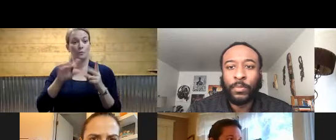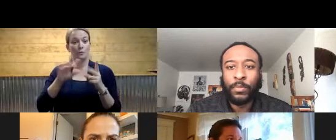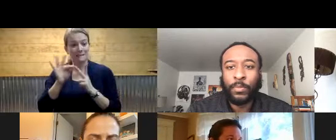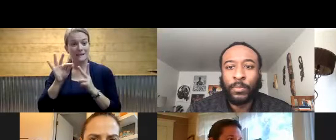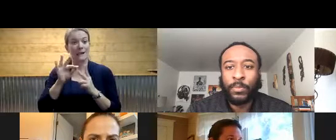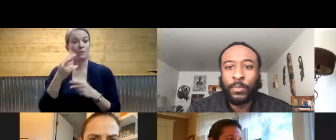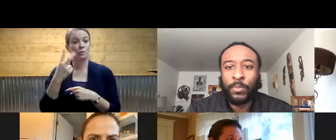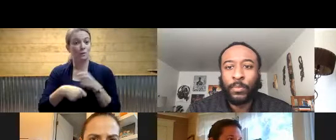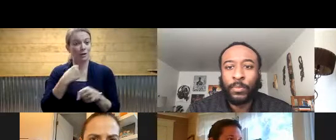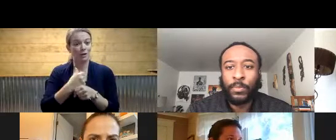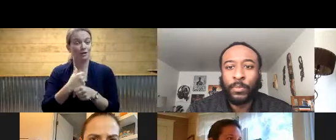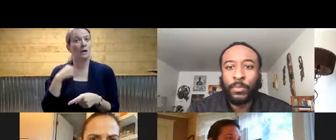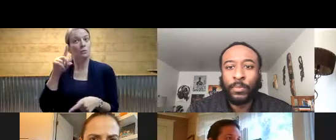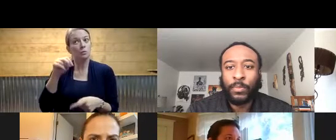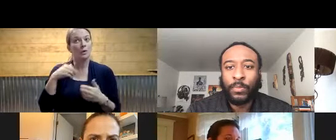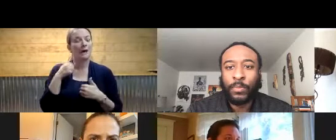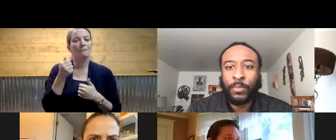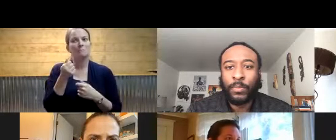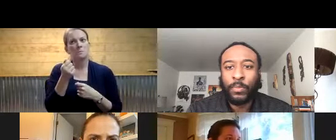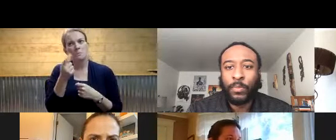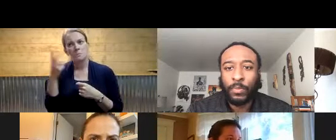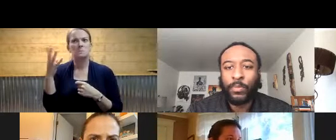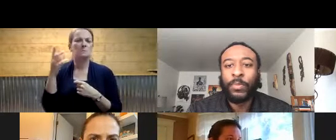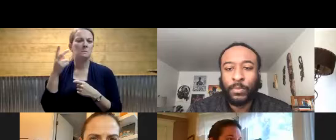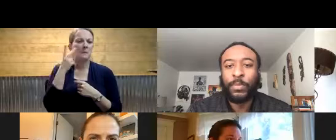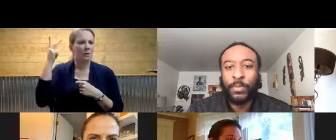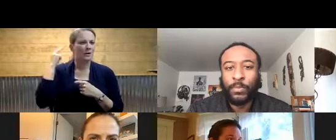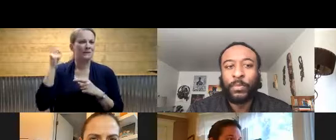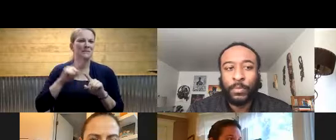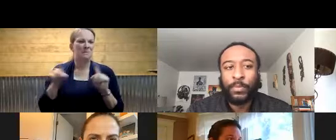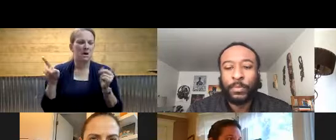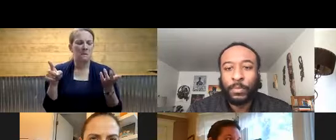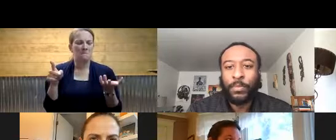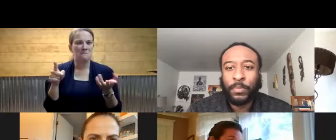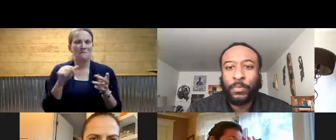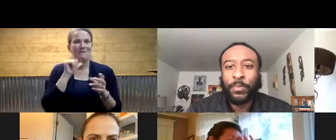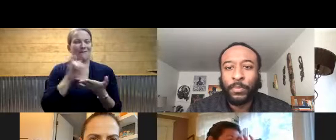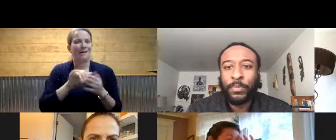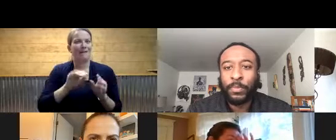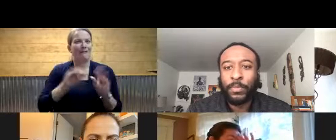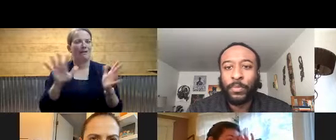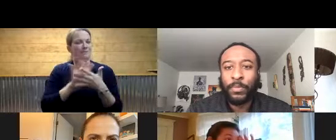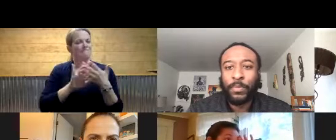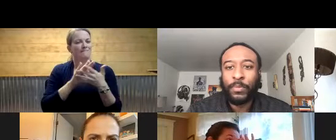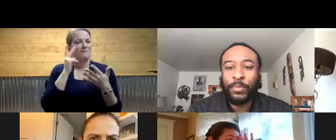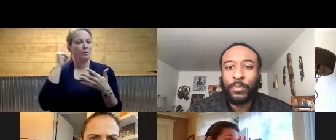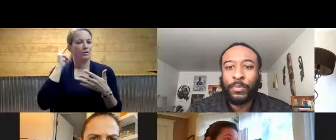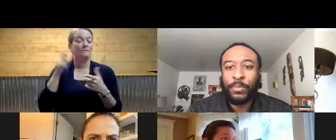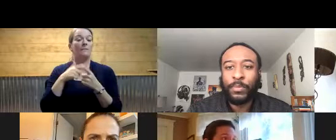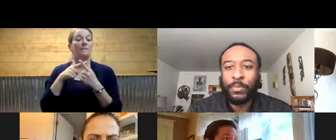where I have some memories that they're very vague, not so clear. And then I moved